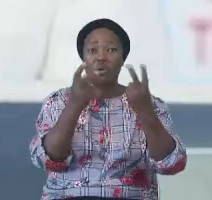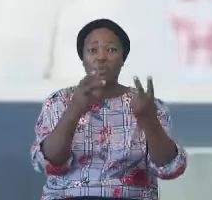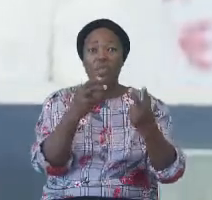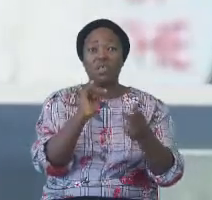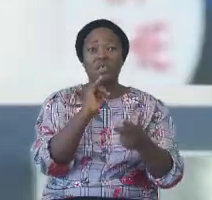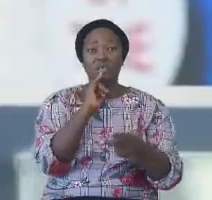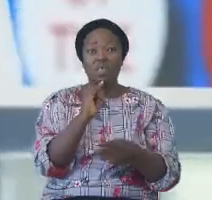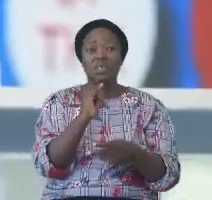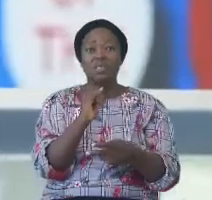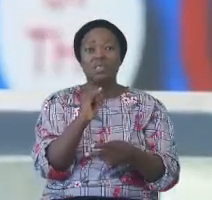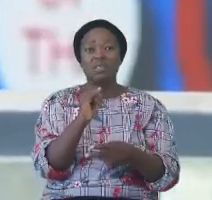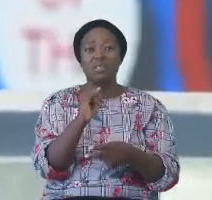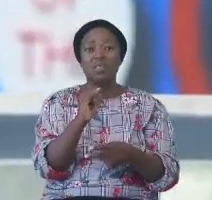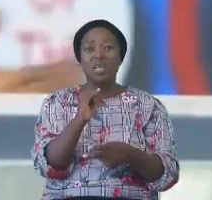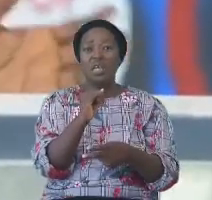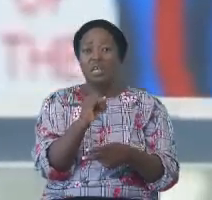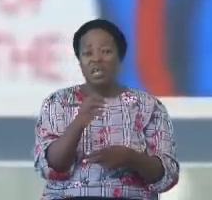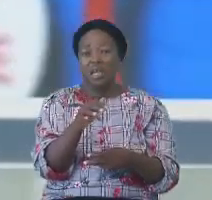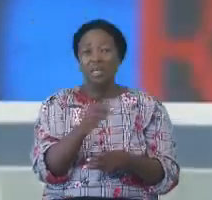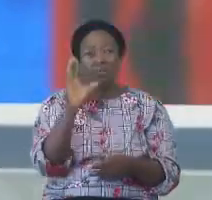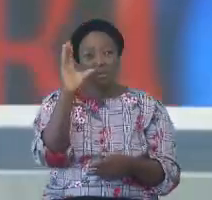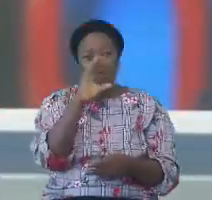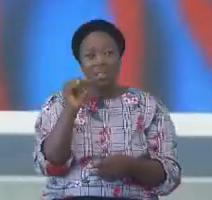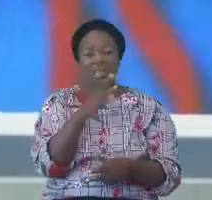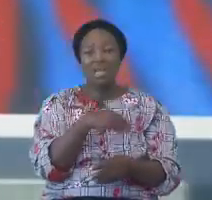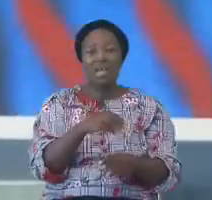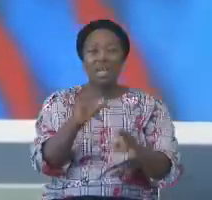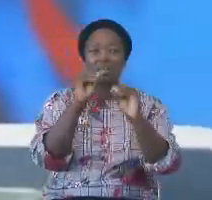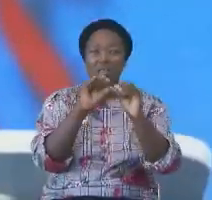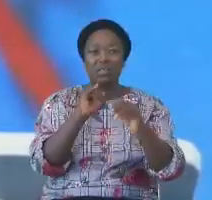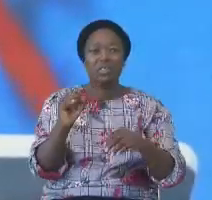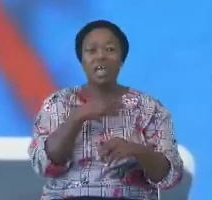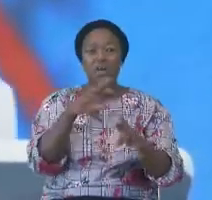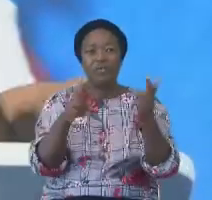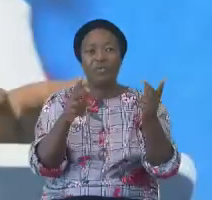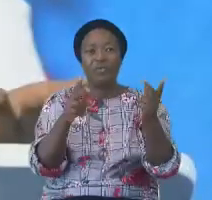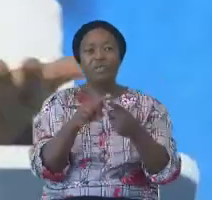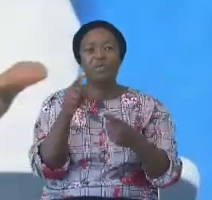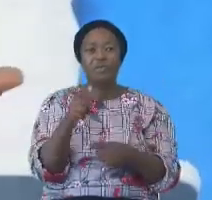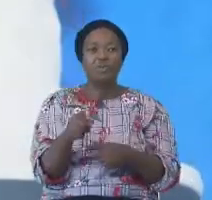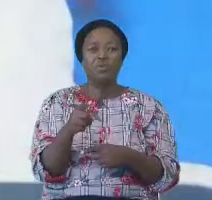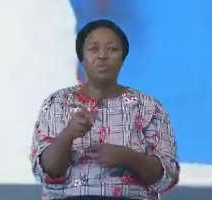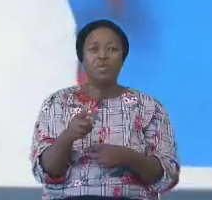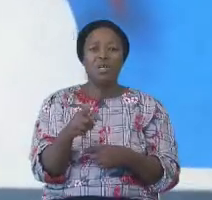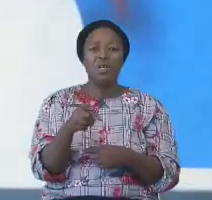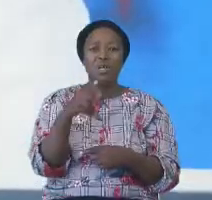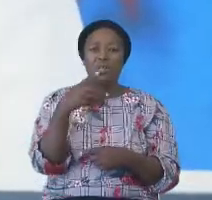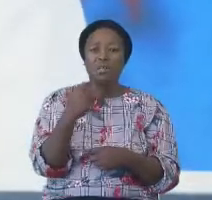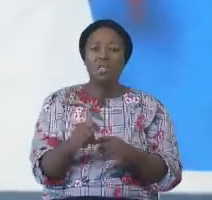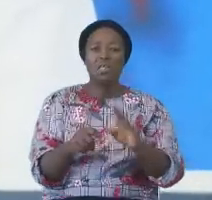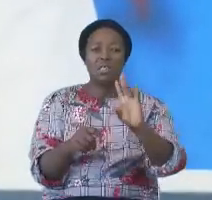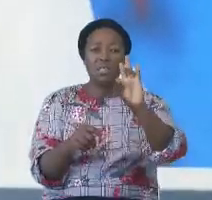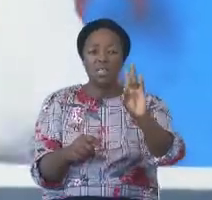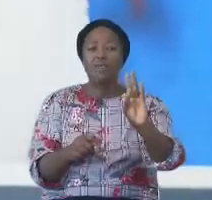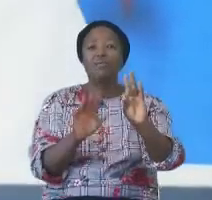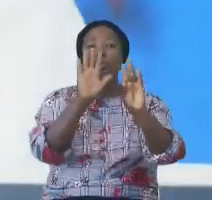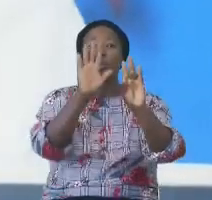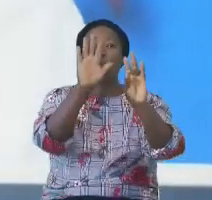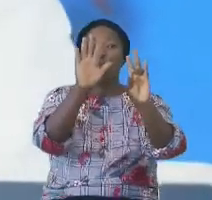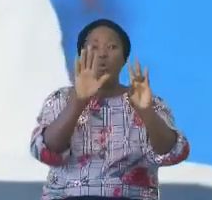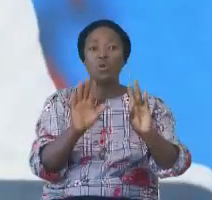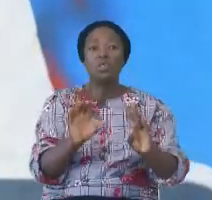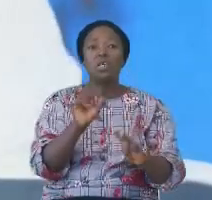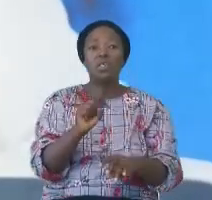will come again today i'm looking and searching and teaching and